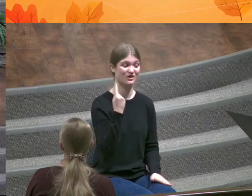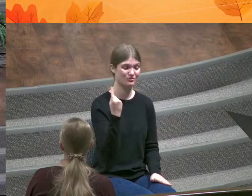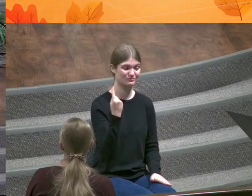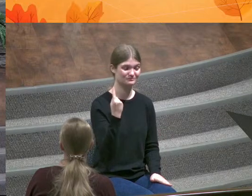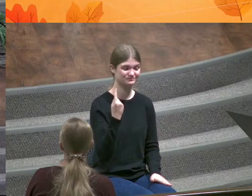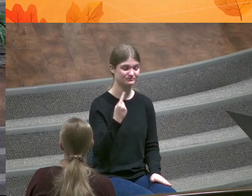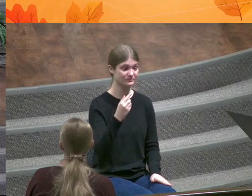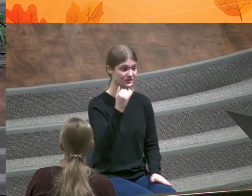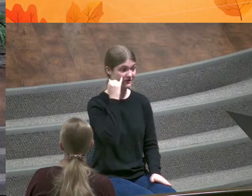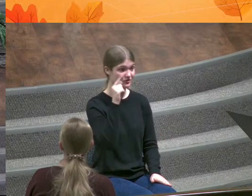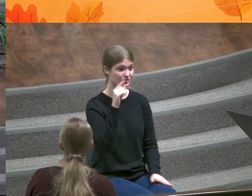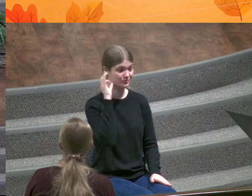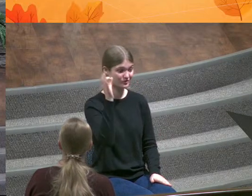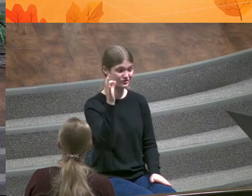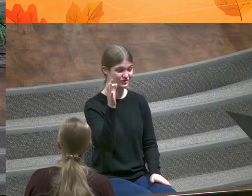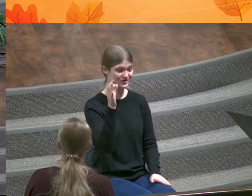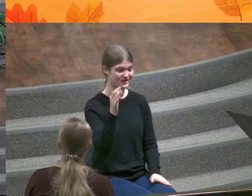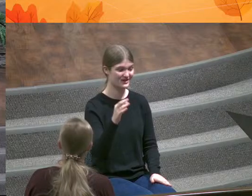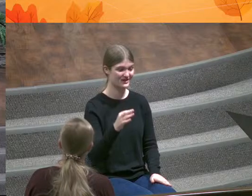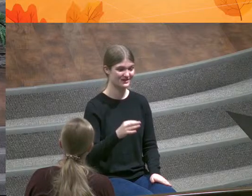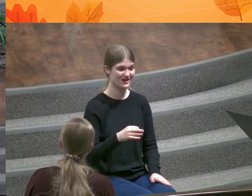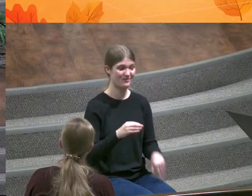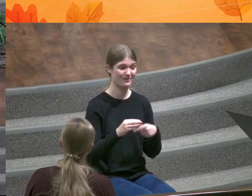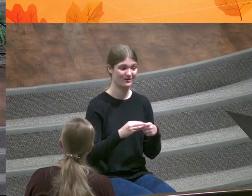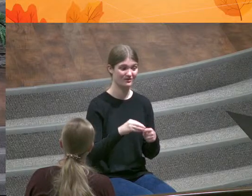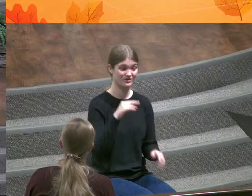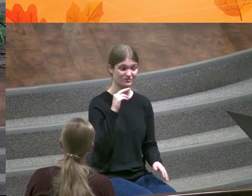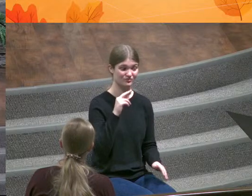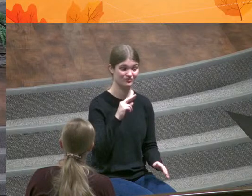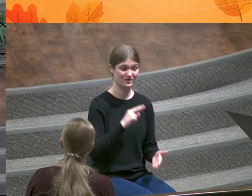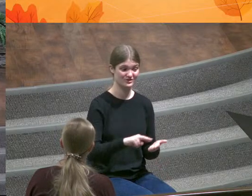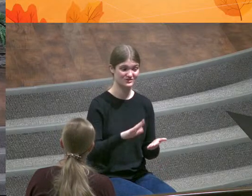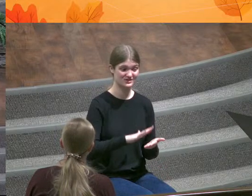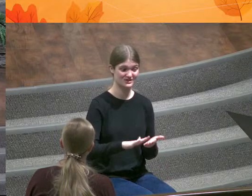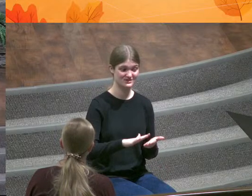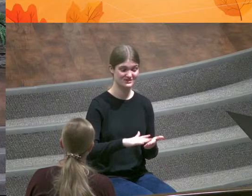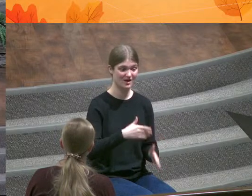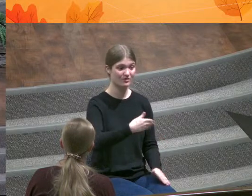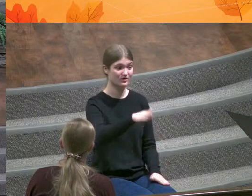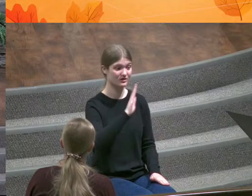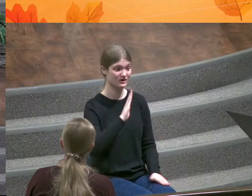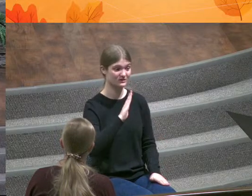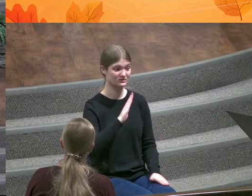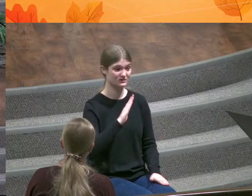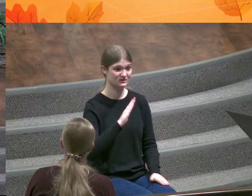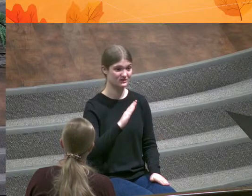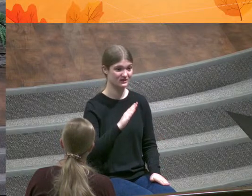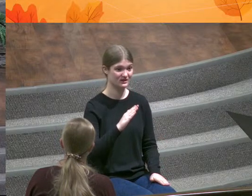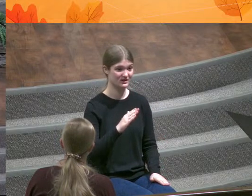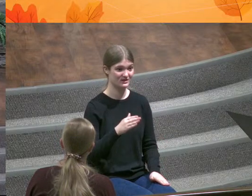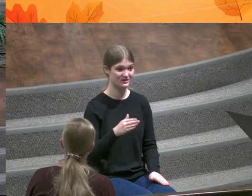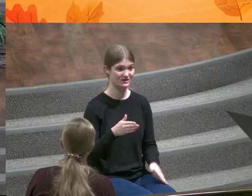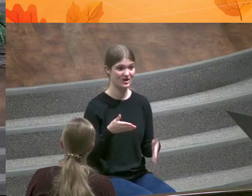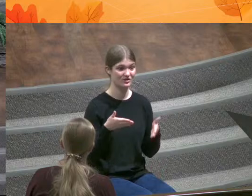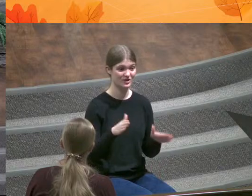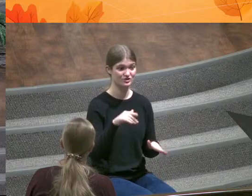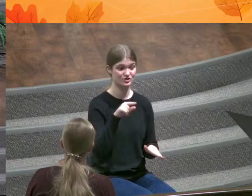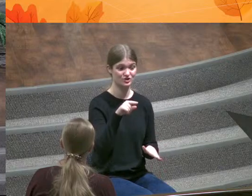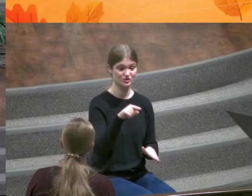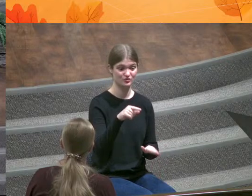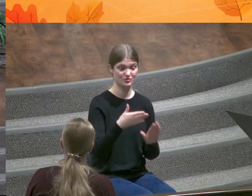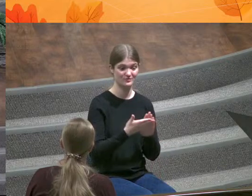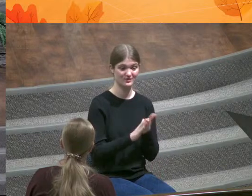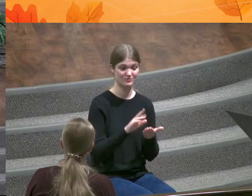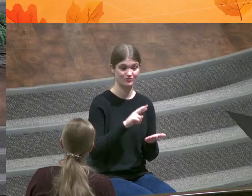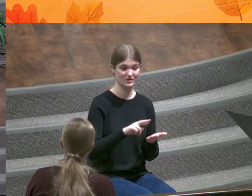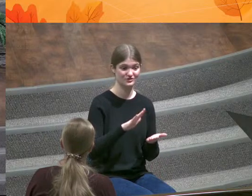Now, if you were going to preach a sermon on righteousness, how God can have you stand righteous when you